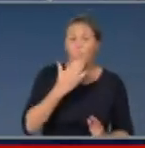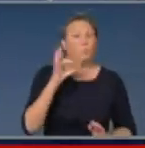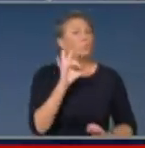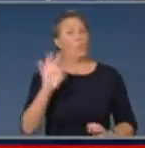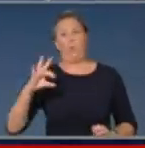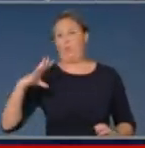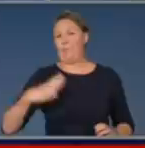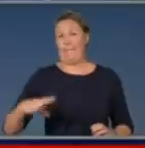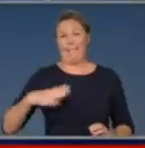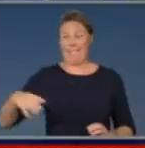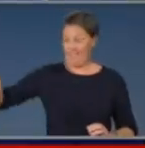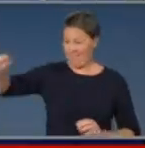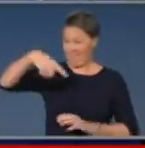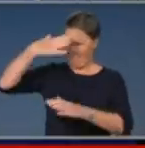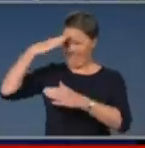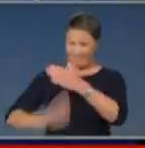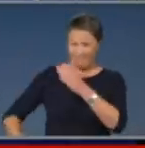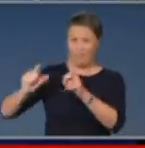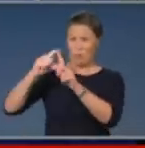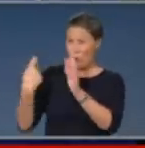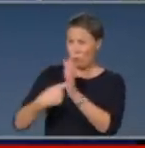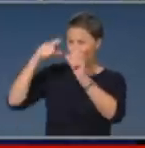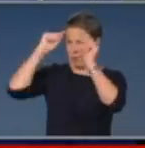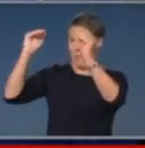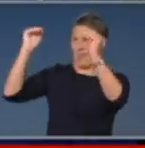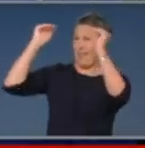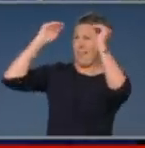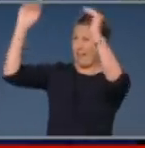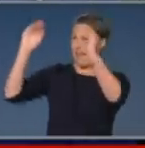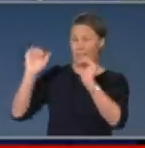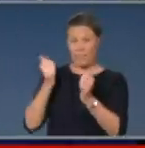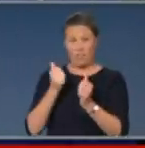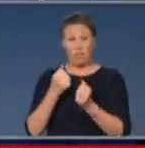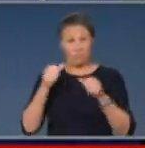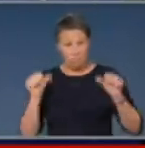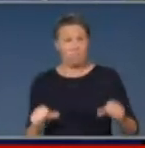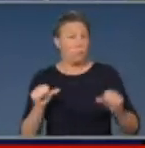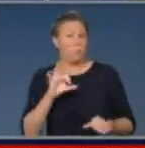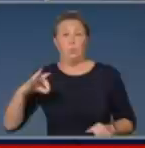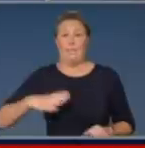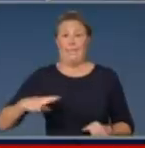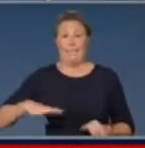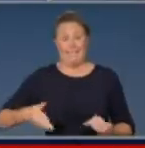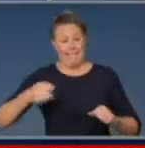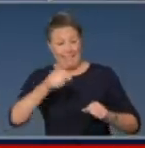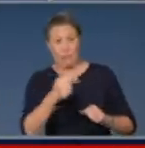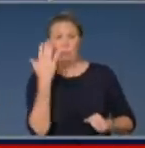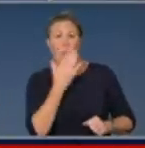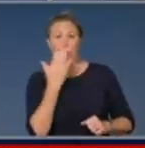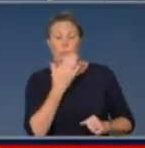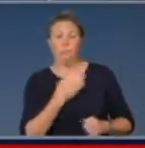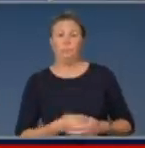expert medical advice in classrooms. We agreed also to develop